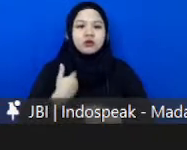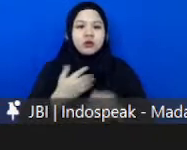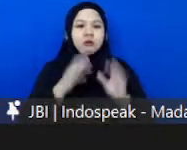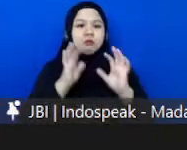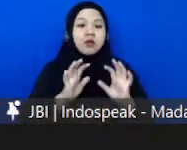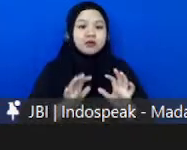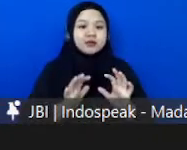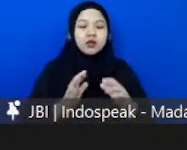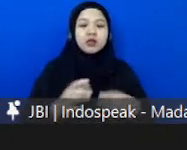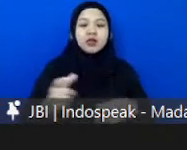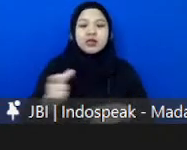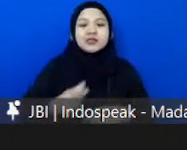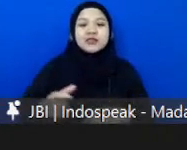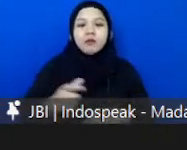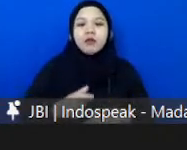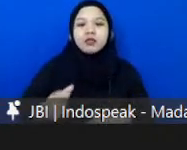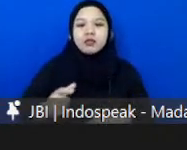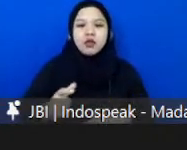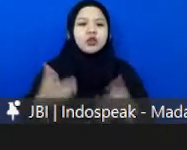higher